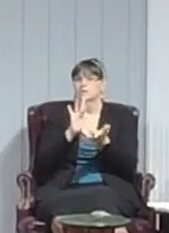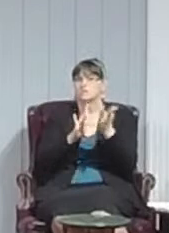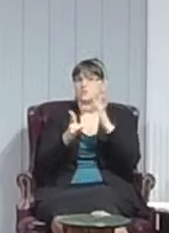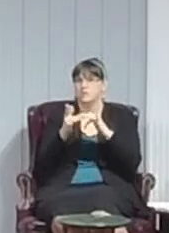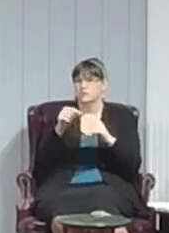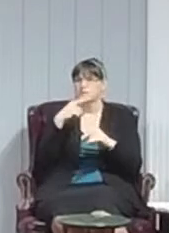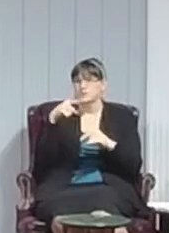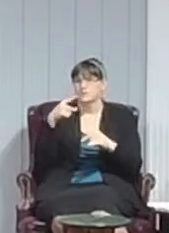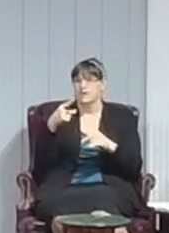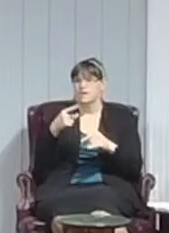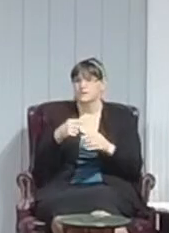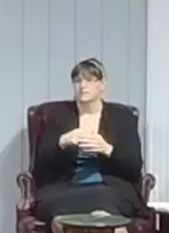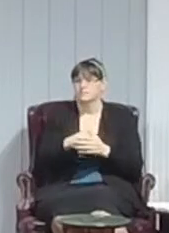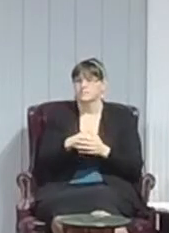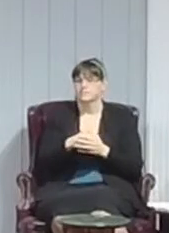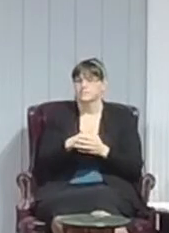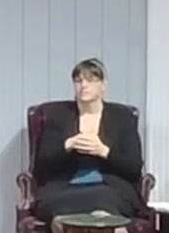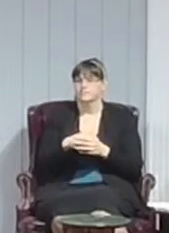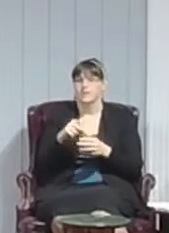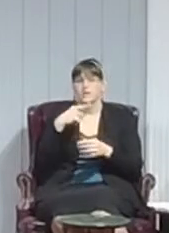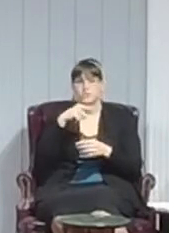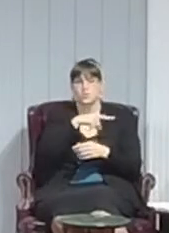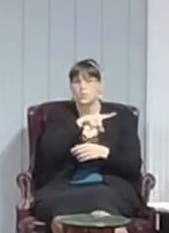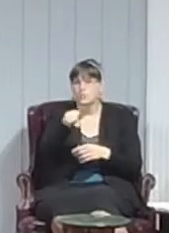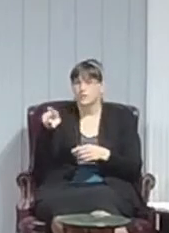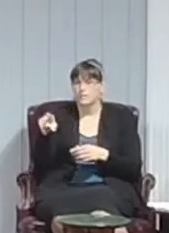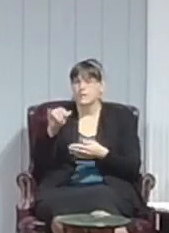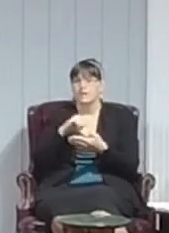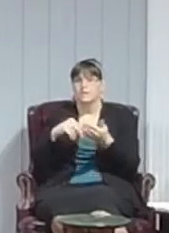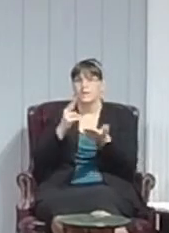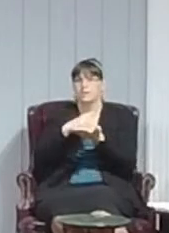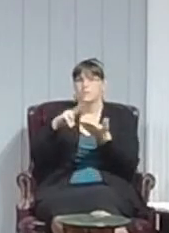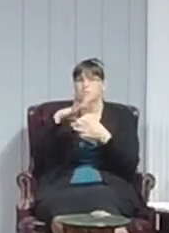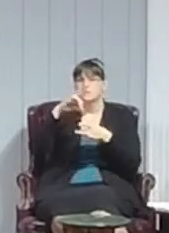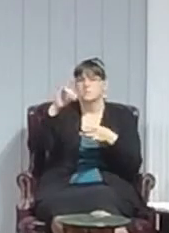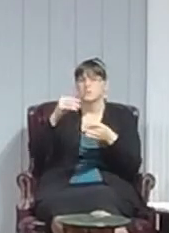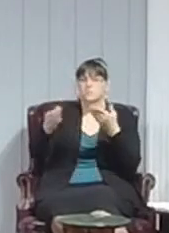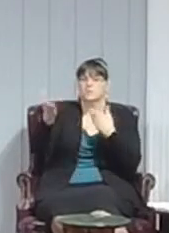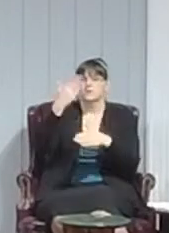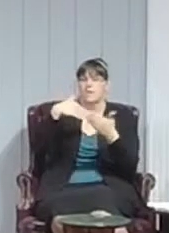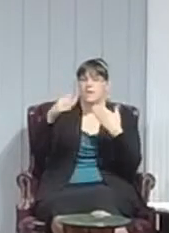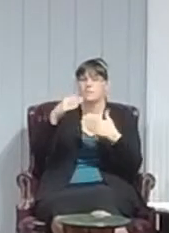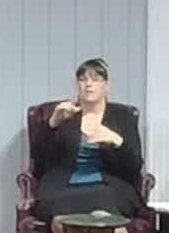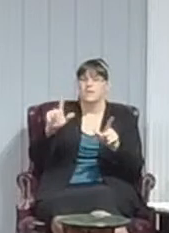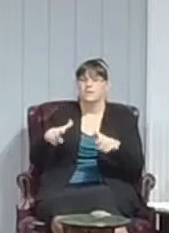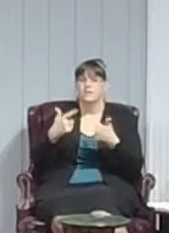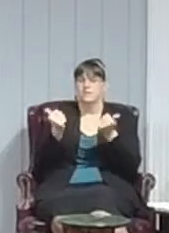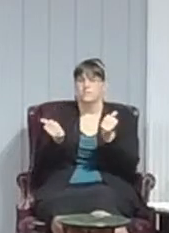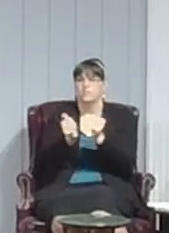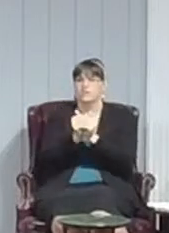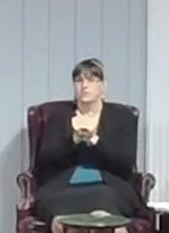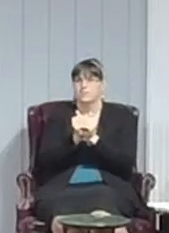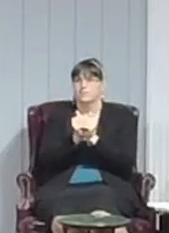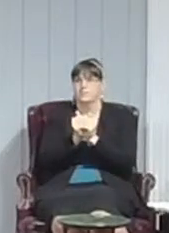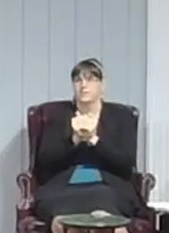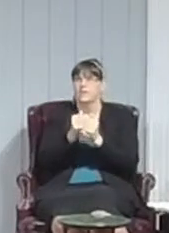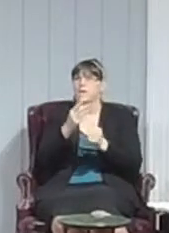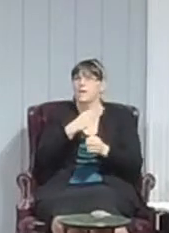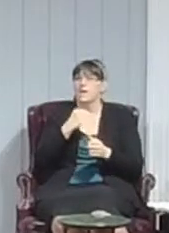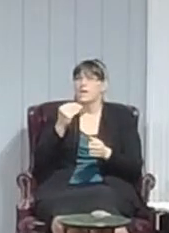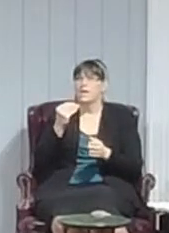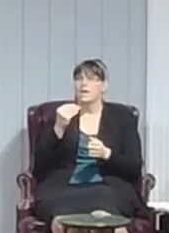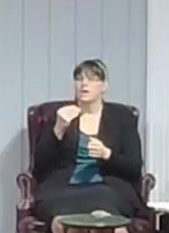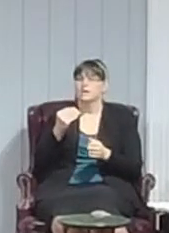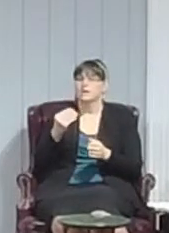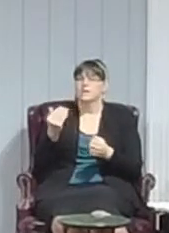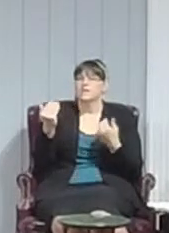said that Jesus told them that the Holy Spirit would come live with them and that he has all Jesus' notes